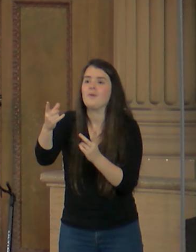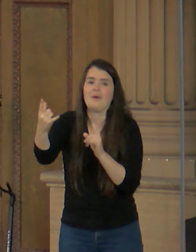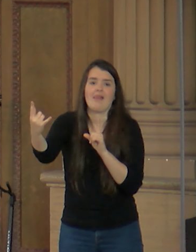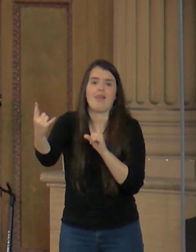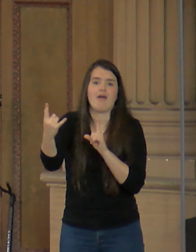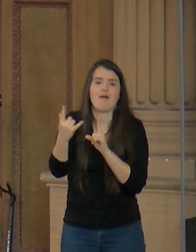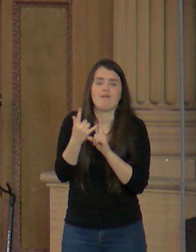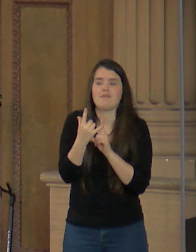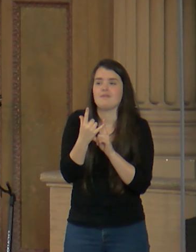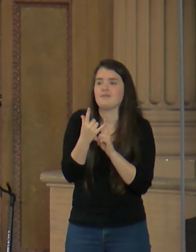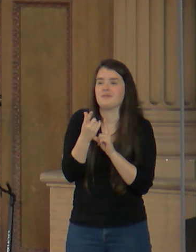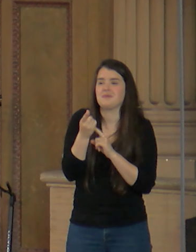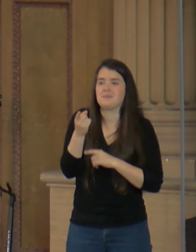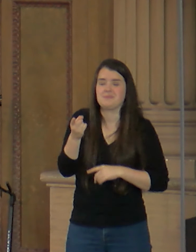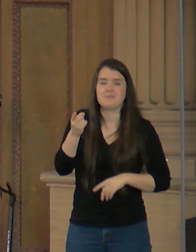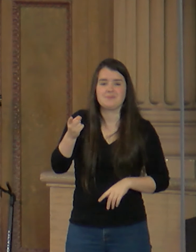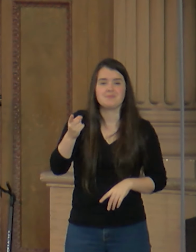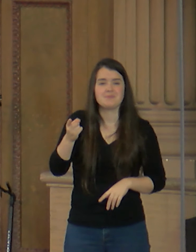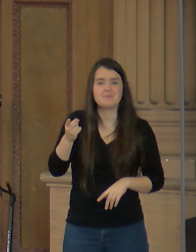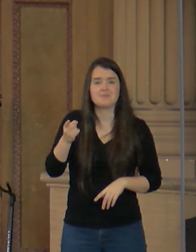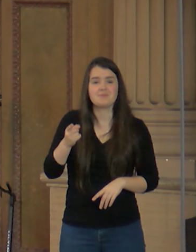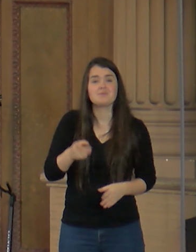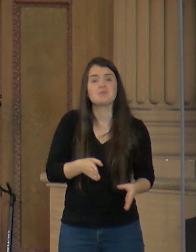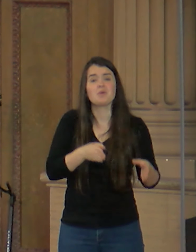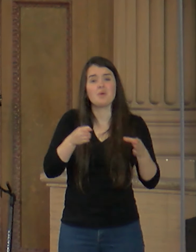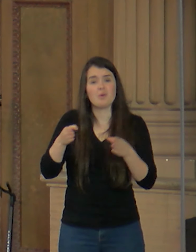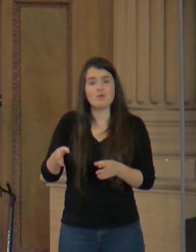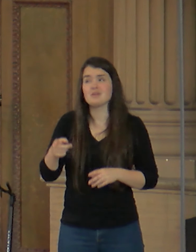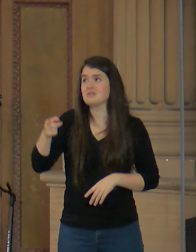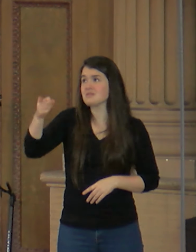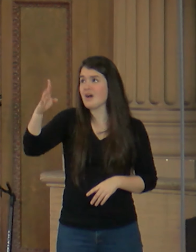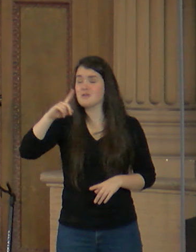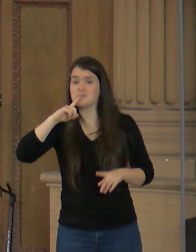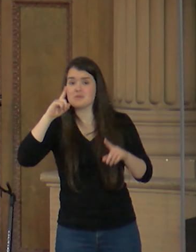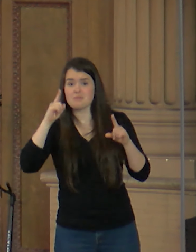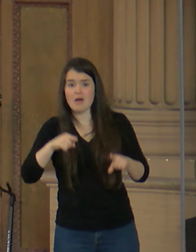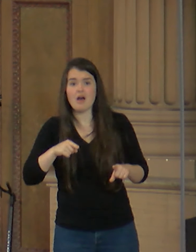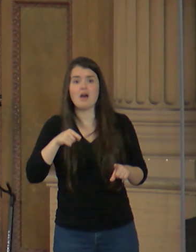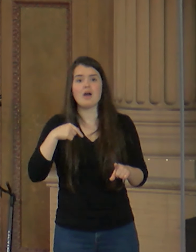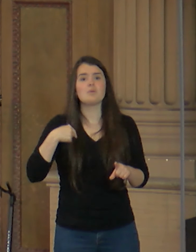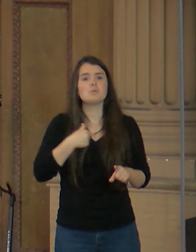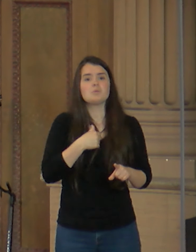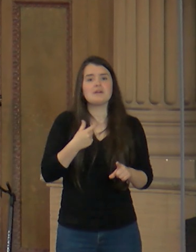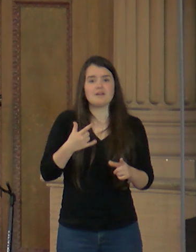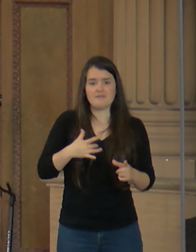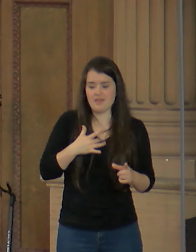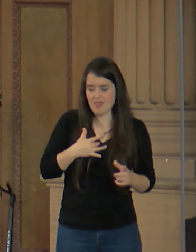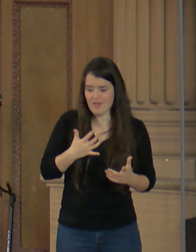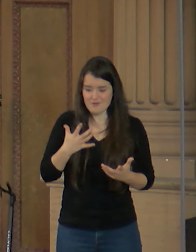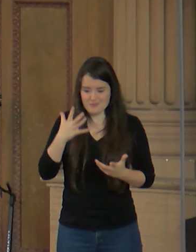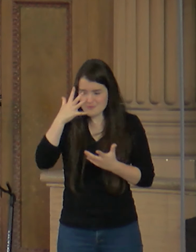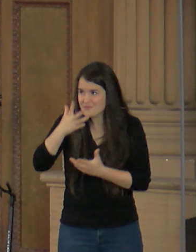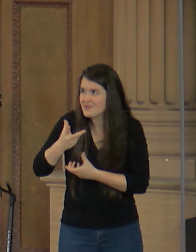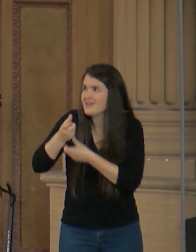And so that's the first thing that we should see in God's response to Job here that helps rebuild our trust in God, that God is far kinder than we